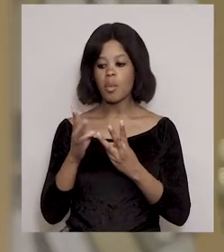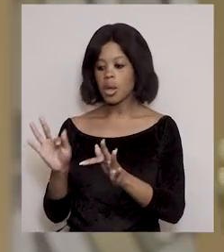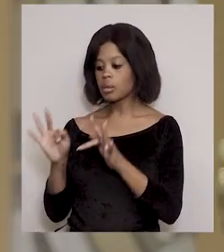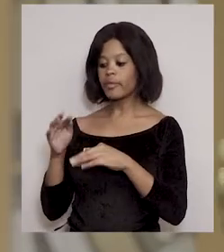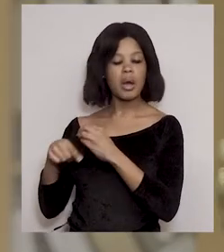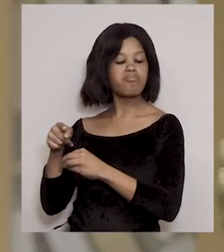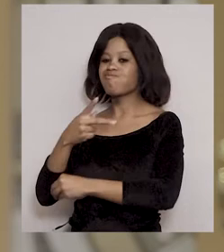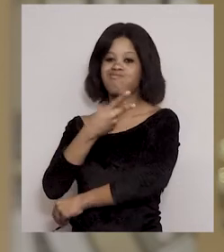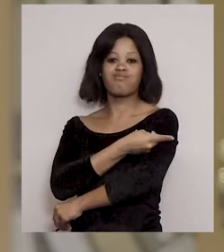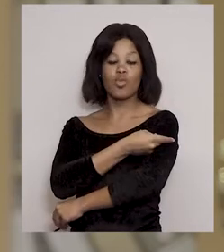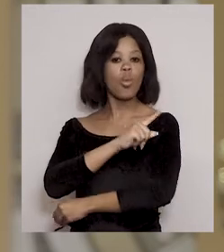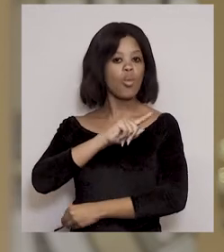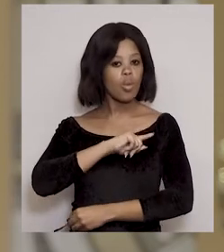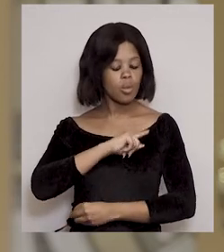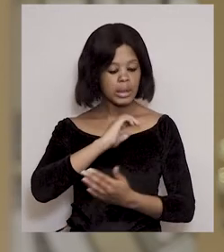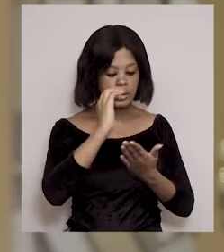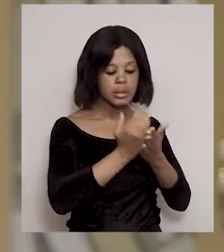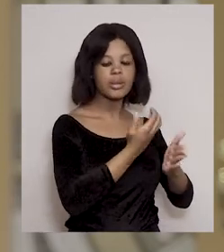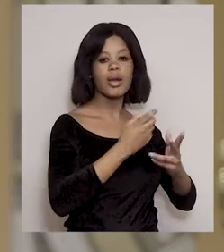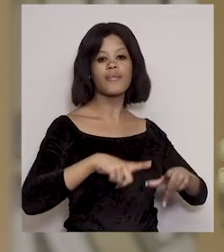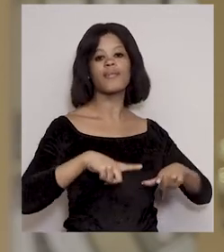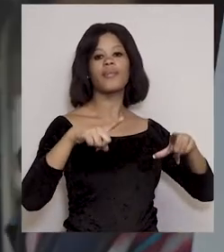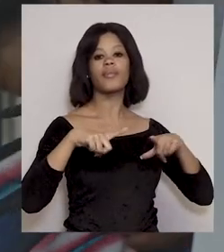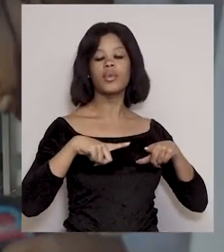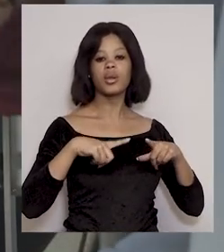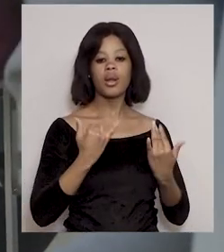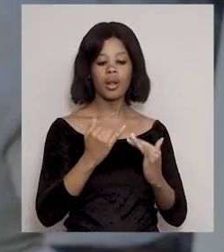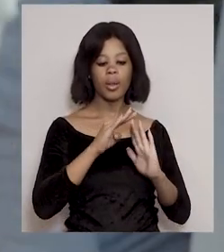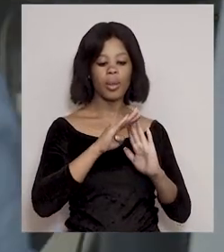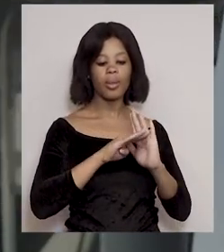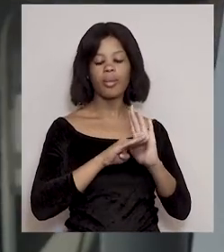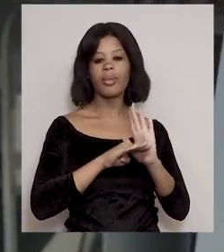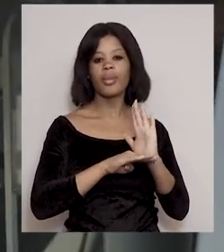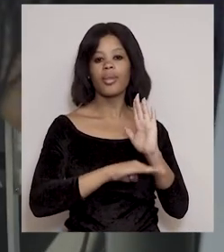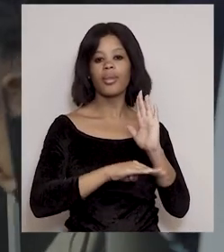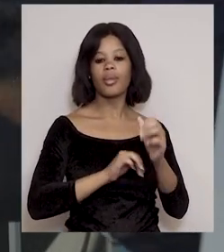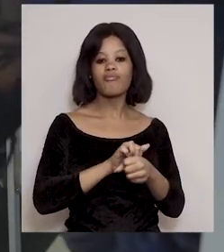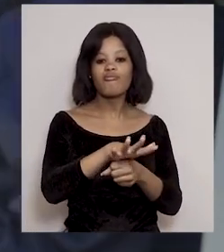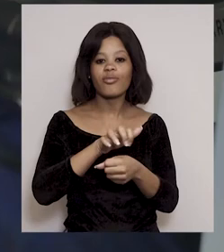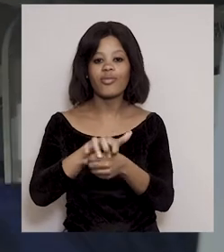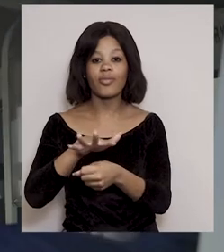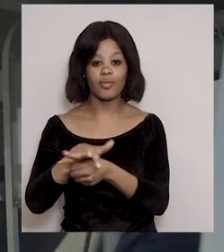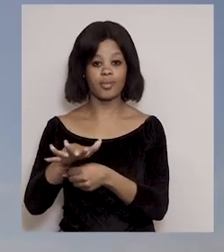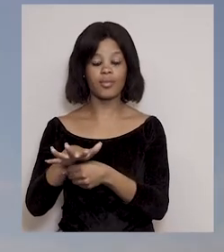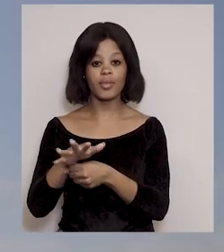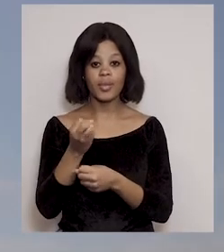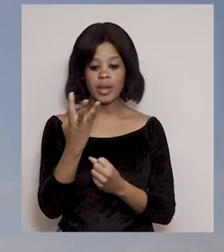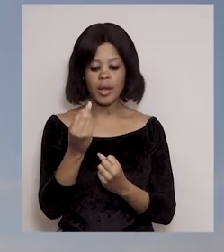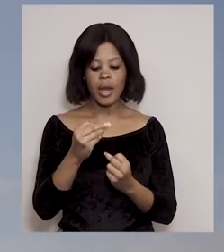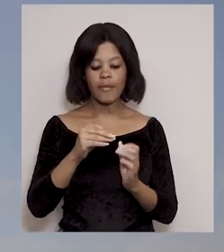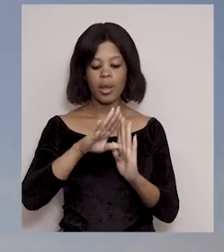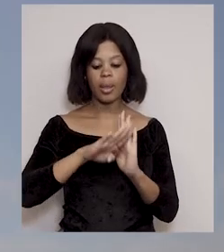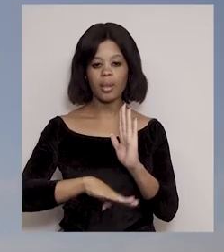People shouldn't be afraid of the vaccine because it's saving our lives and it's reducing the infection as a whole. So if you